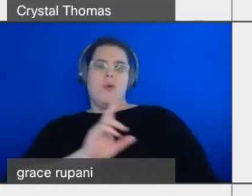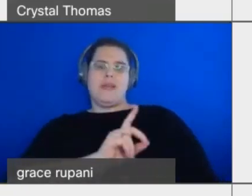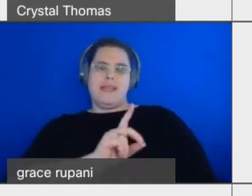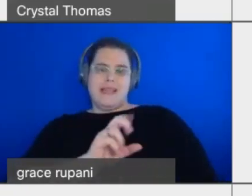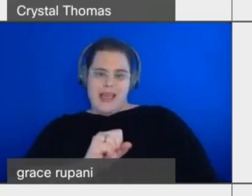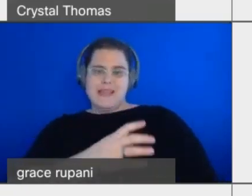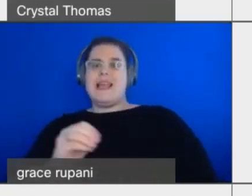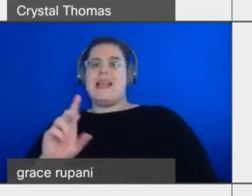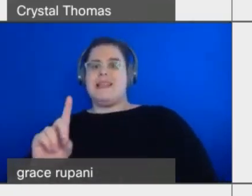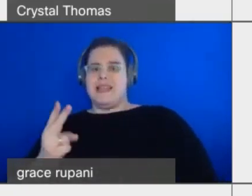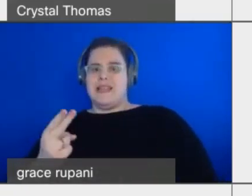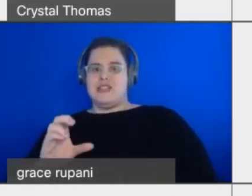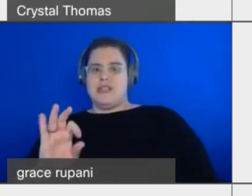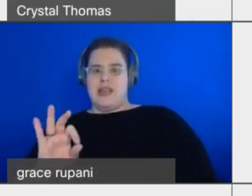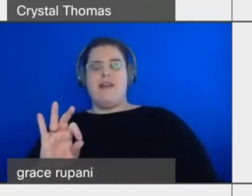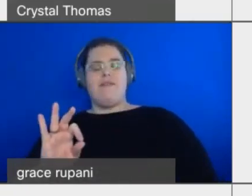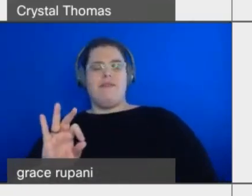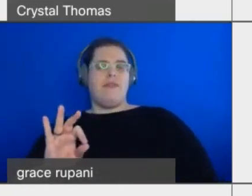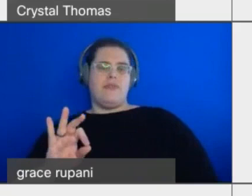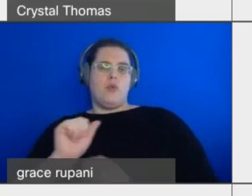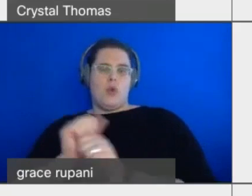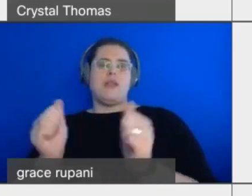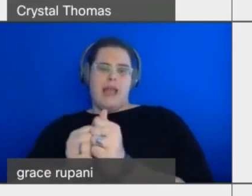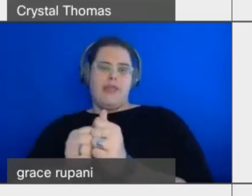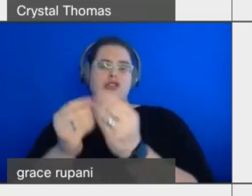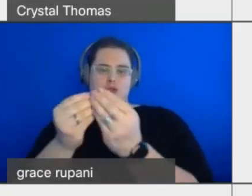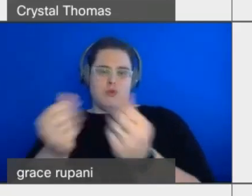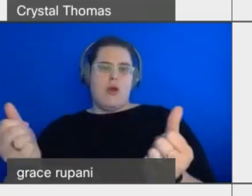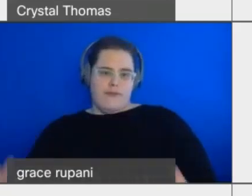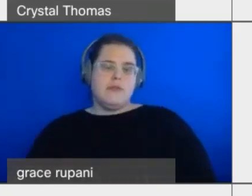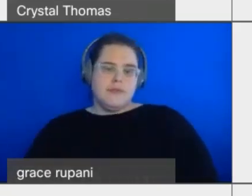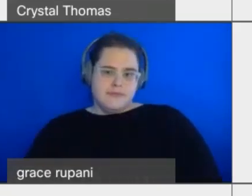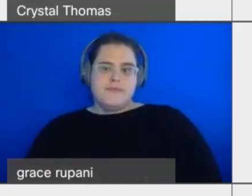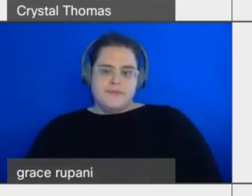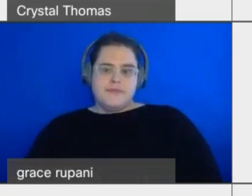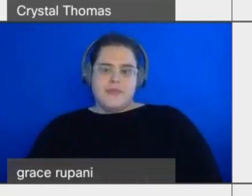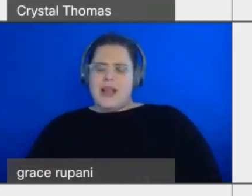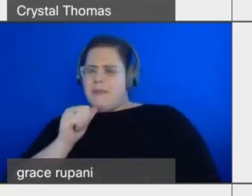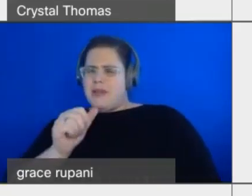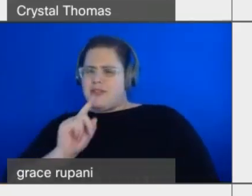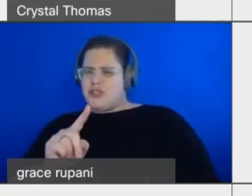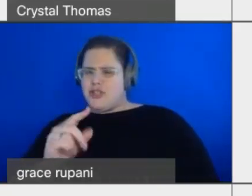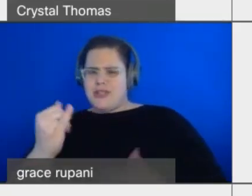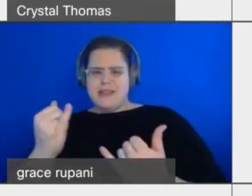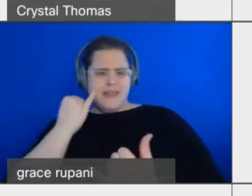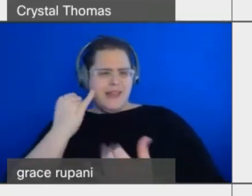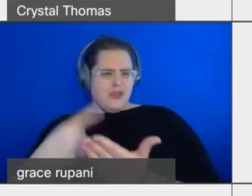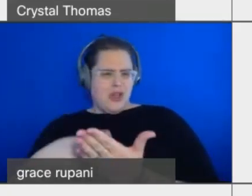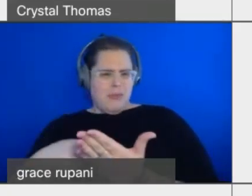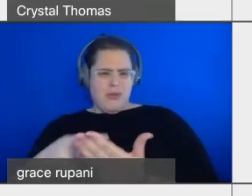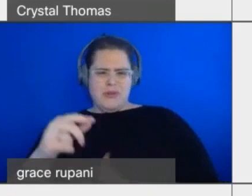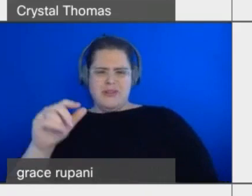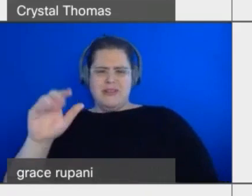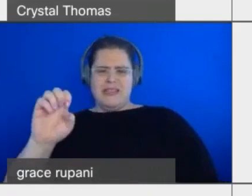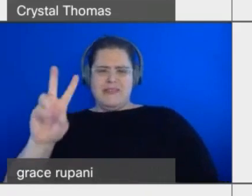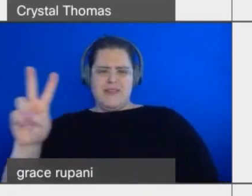with potential solutions. I'm not quite sure if you're talking about right now the EVV system for direct